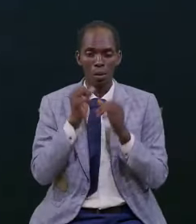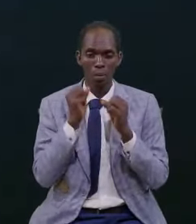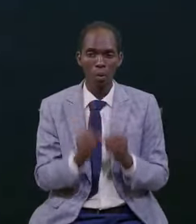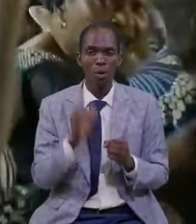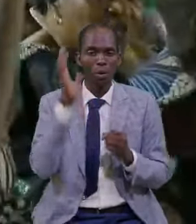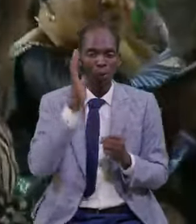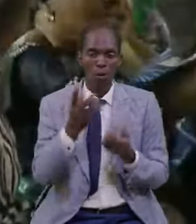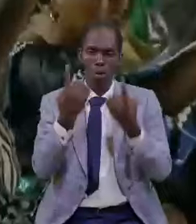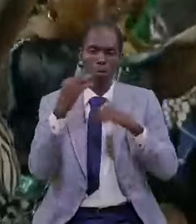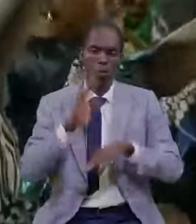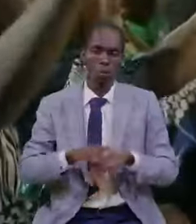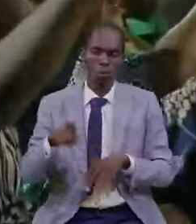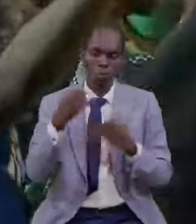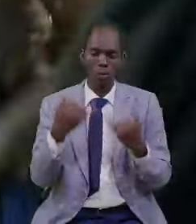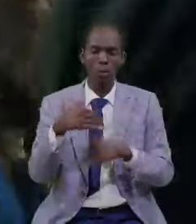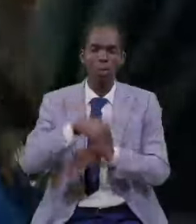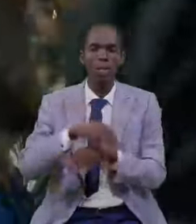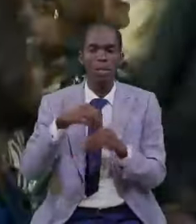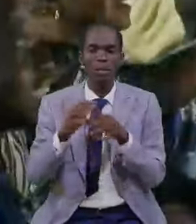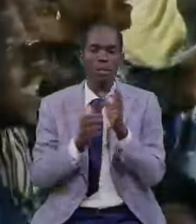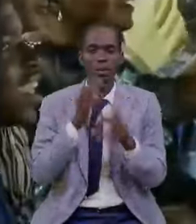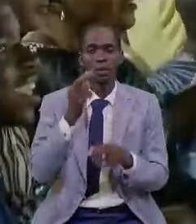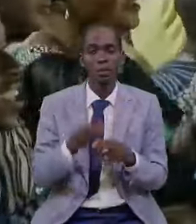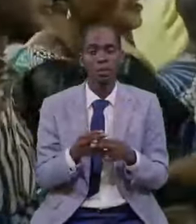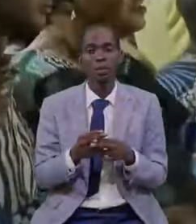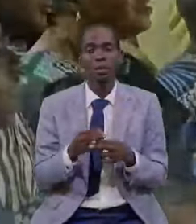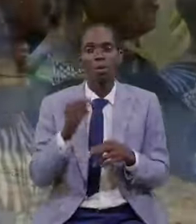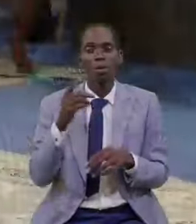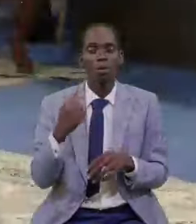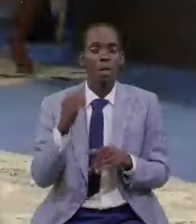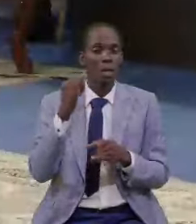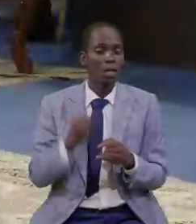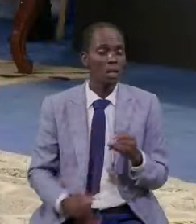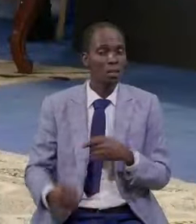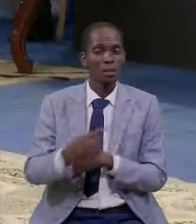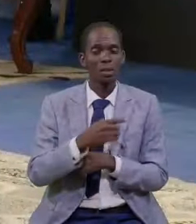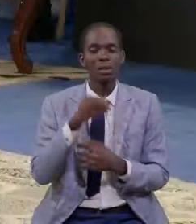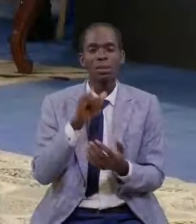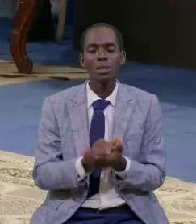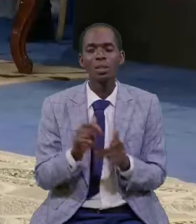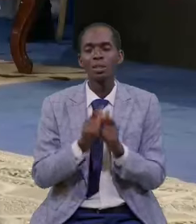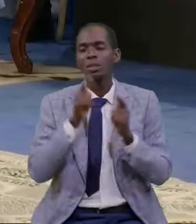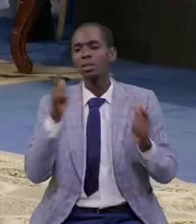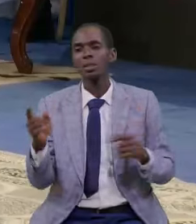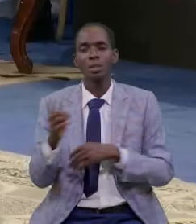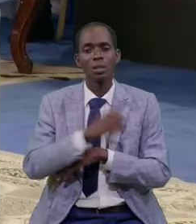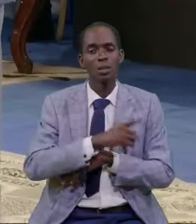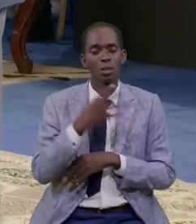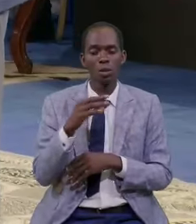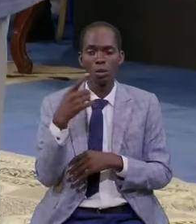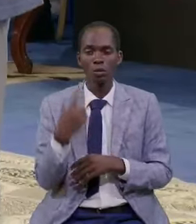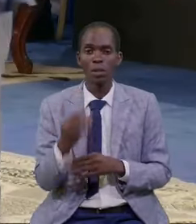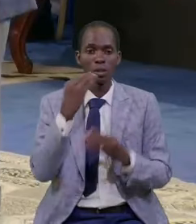tonight in Jesus' name. In the last day, that great day of the feast, Jesus stood